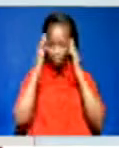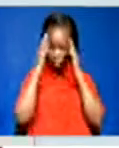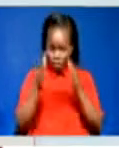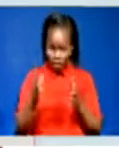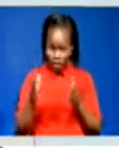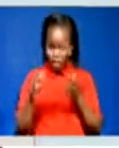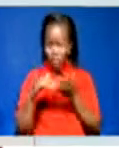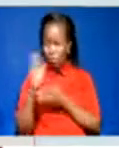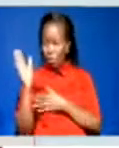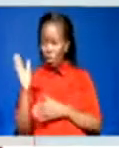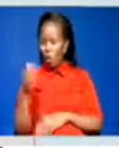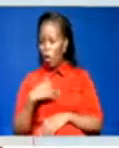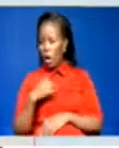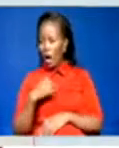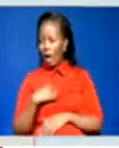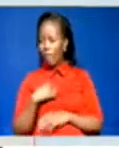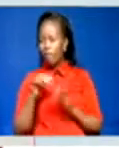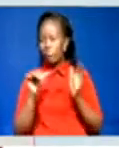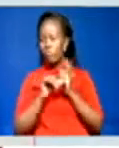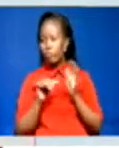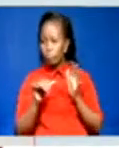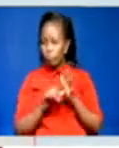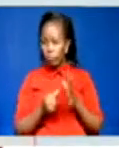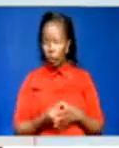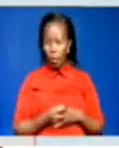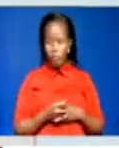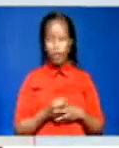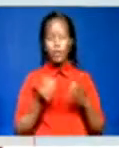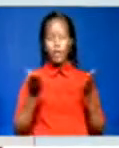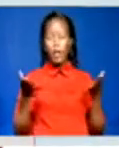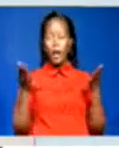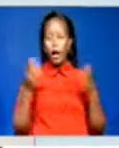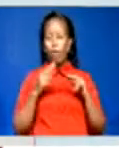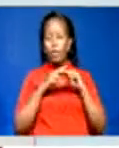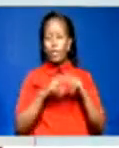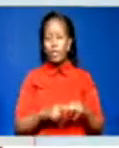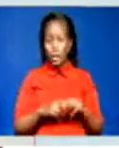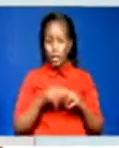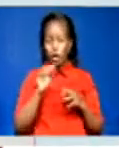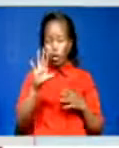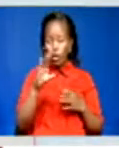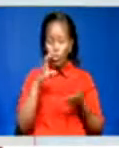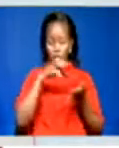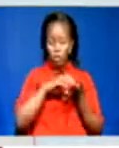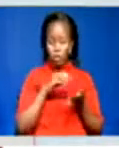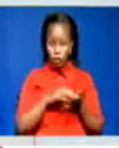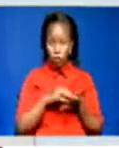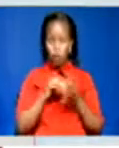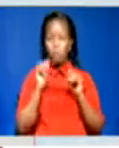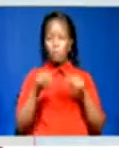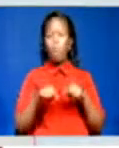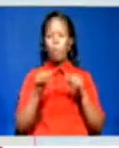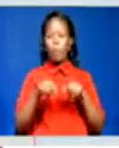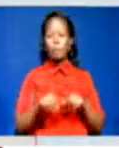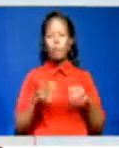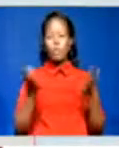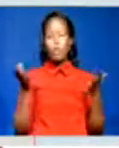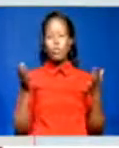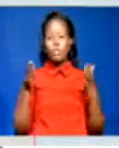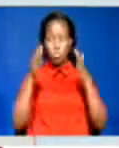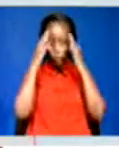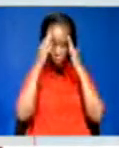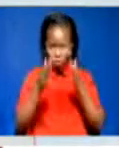So for me, depending on your circumstances, you can go for either buying